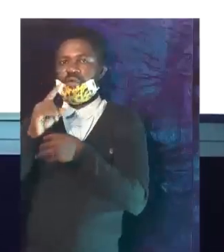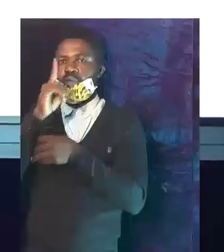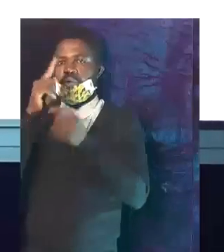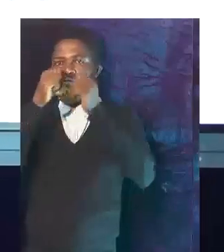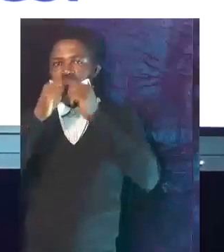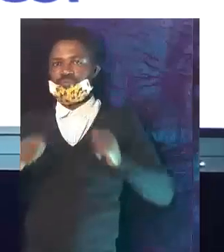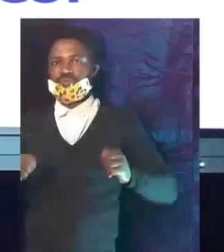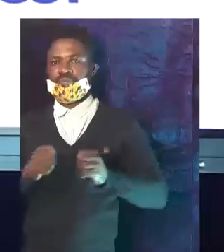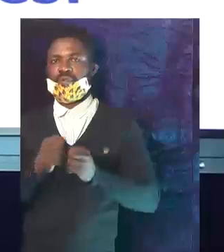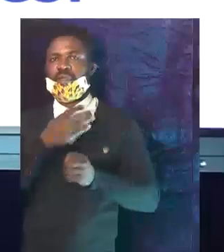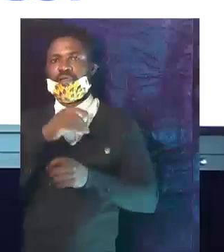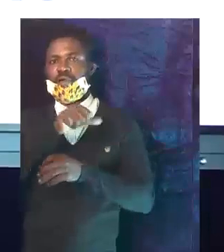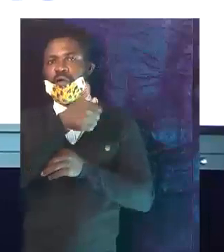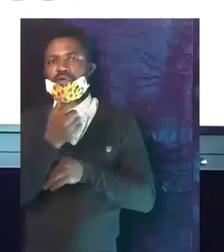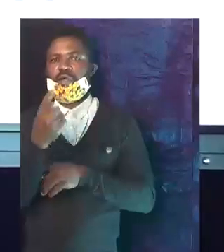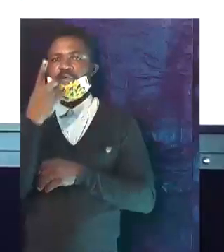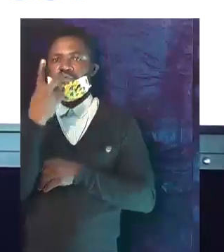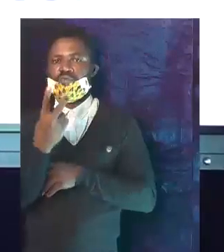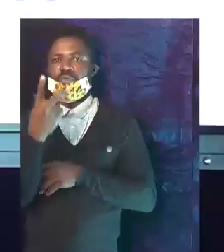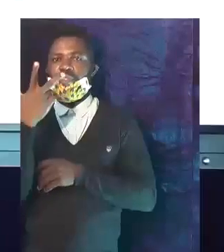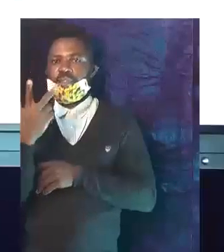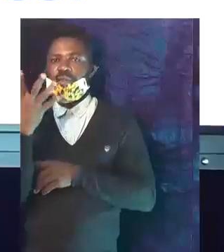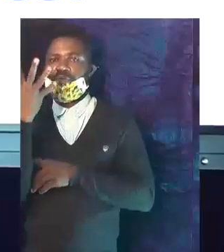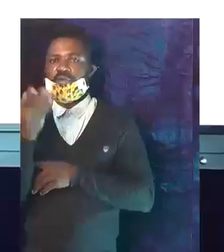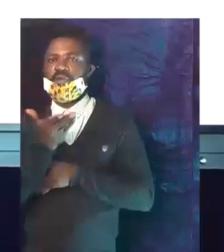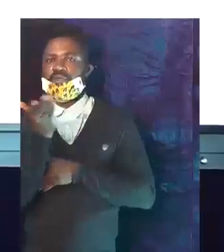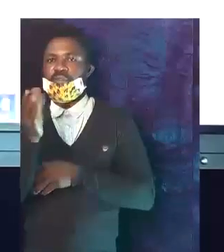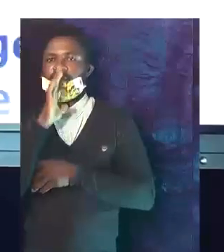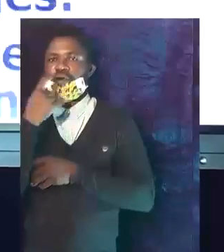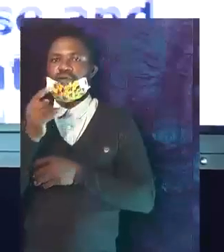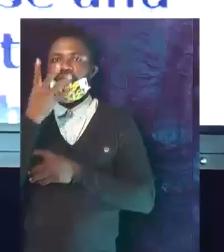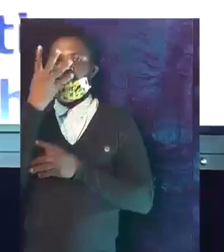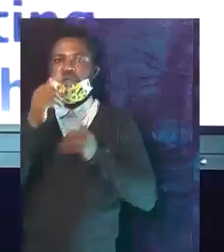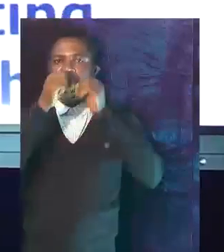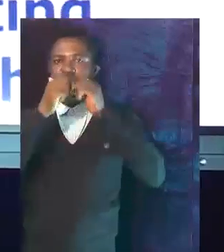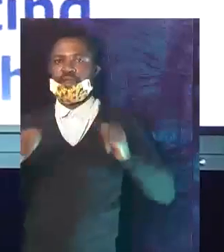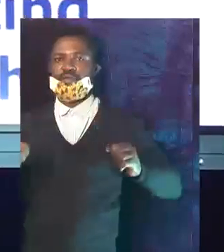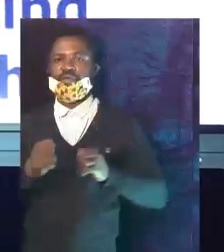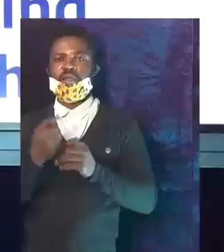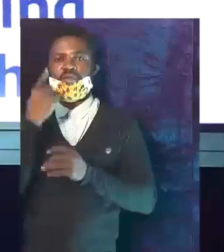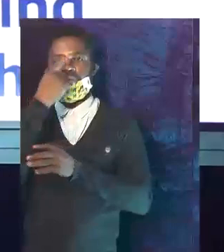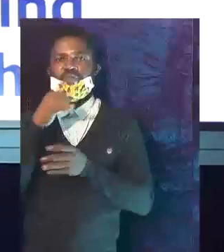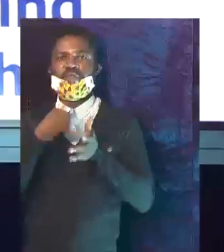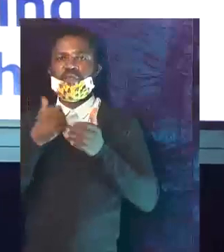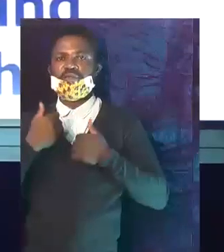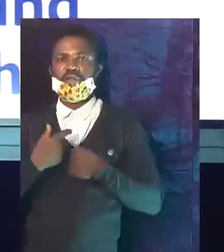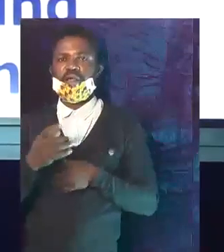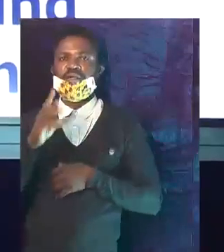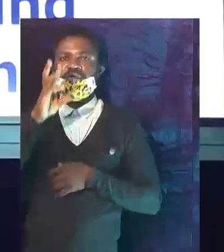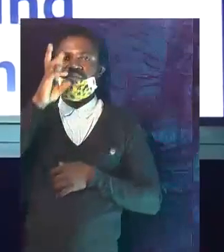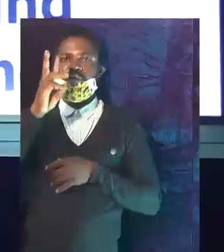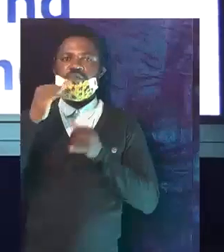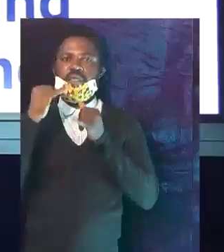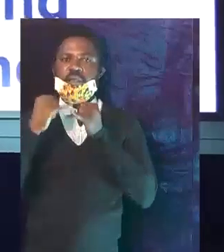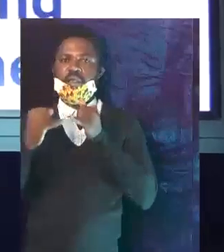have 2, 3, 4. These are the 4 triangular faces. What else does it have? It has 6 edges, the straight